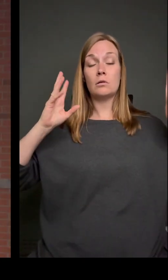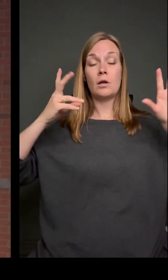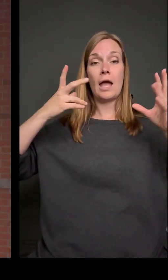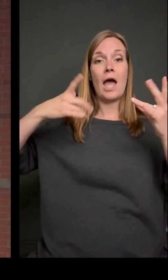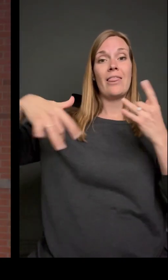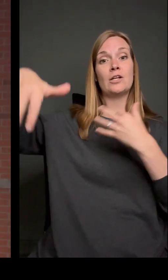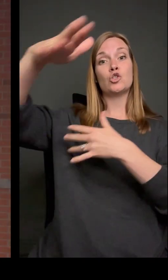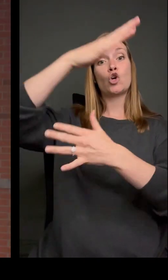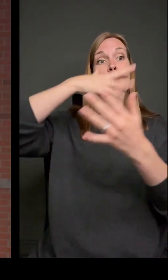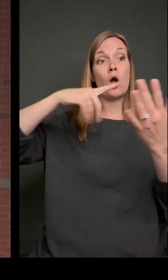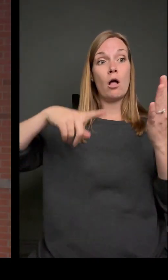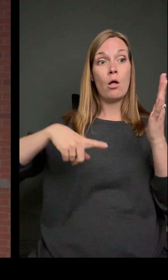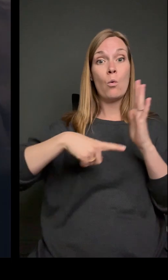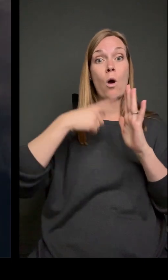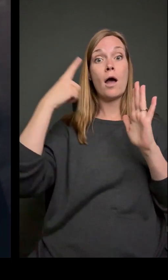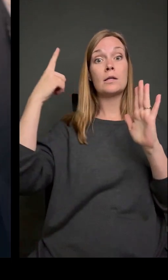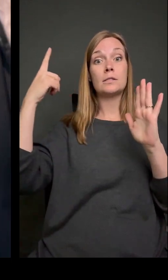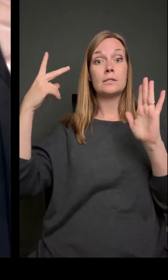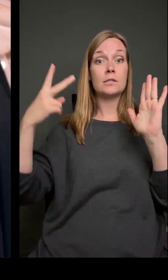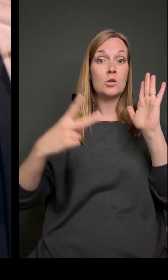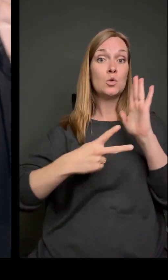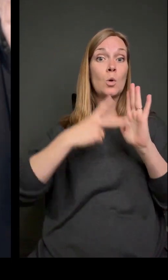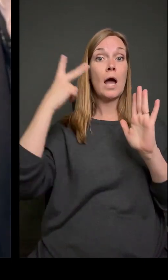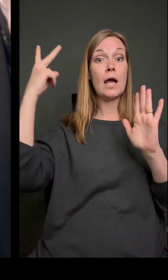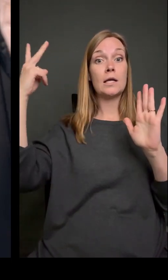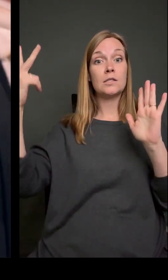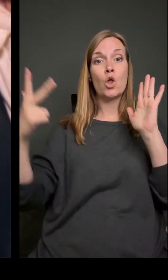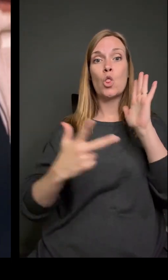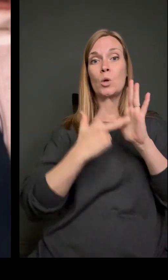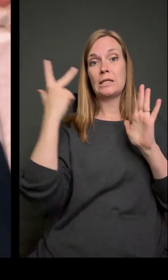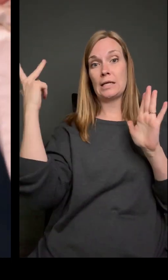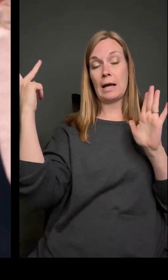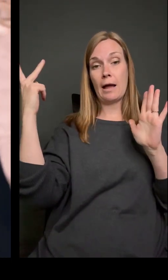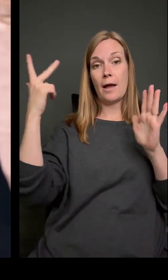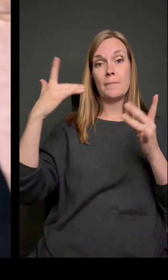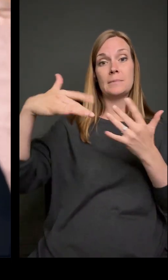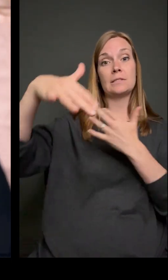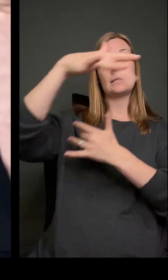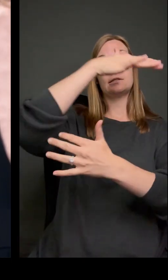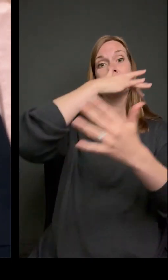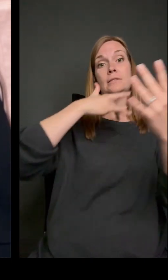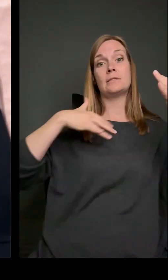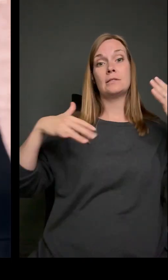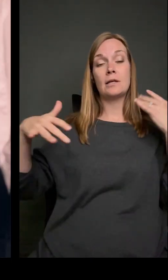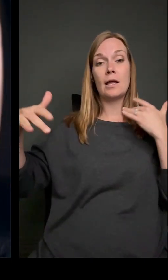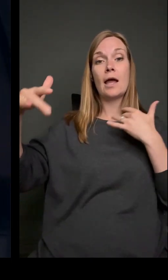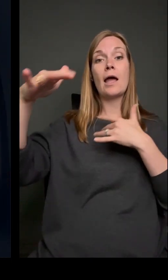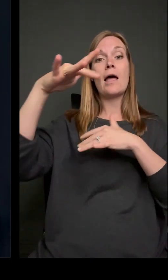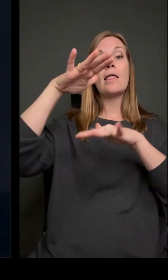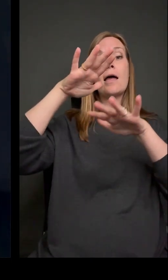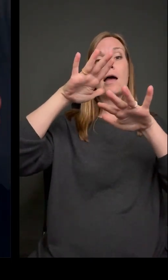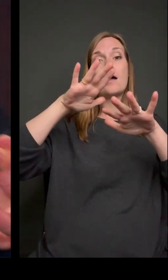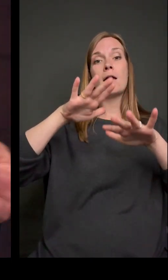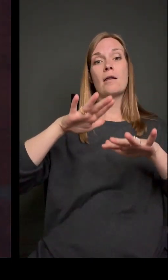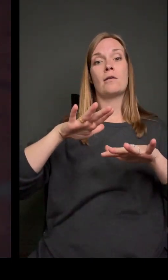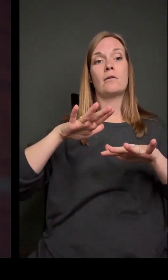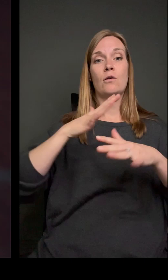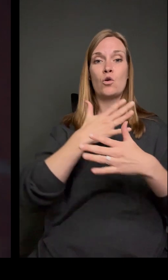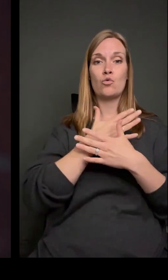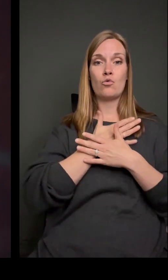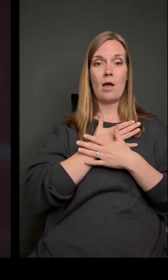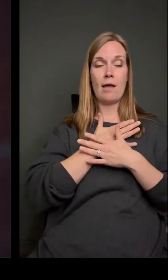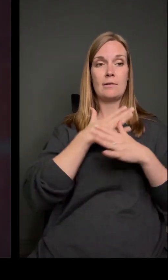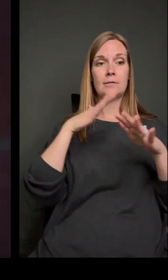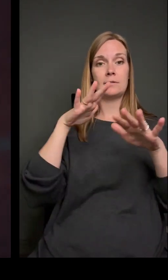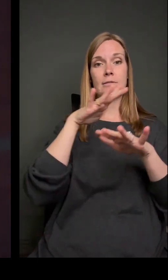once, not just twice, but finally 3 times, until at last they come to rest, suspended in space